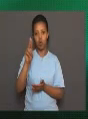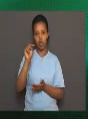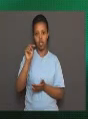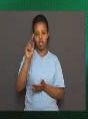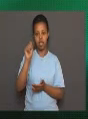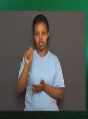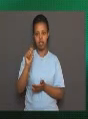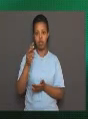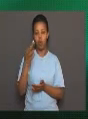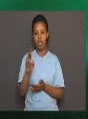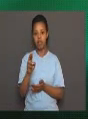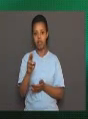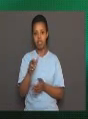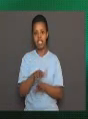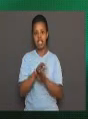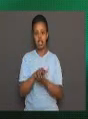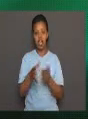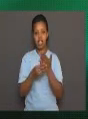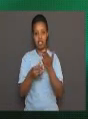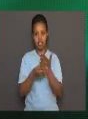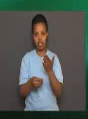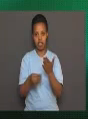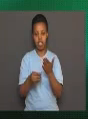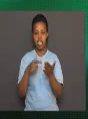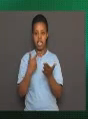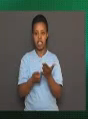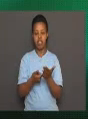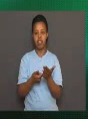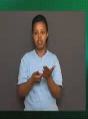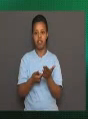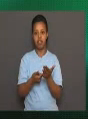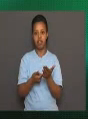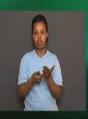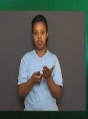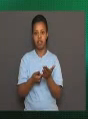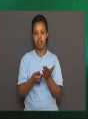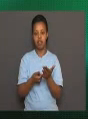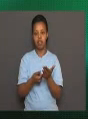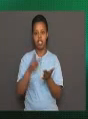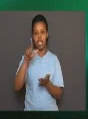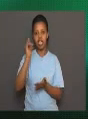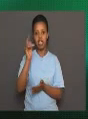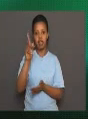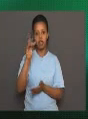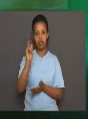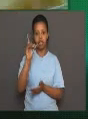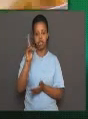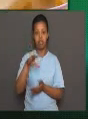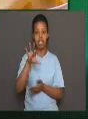oily fish are examples of food sources that provide lipids.